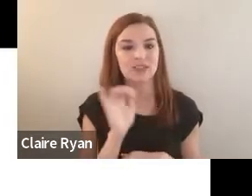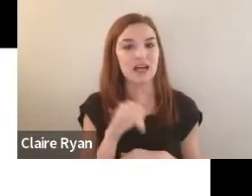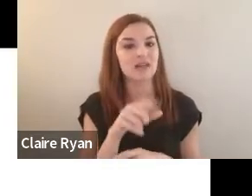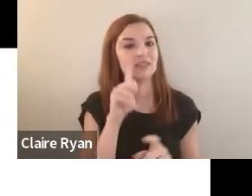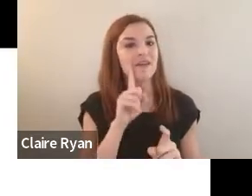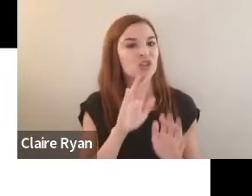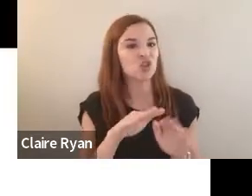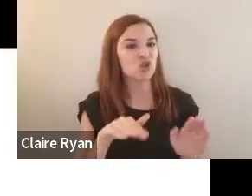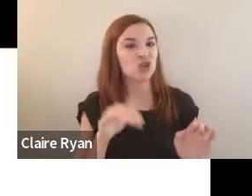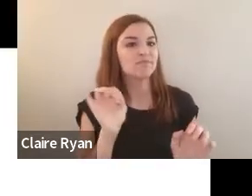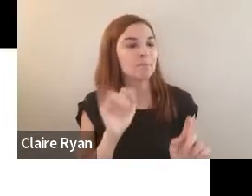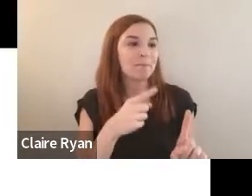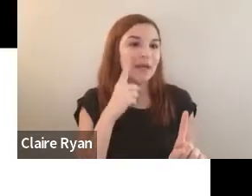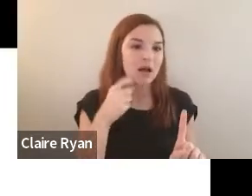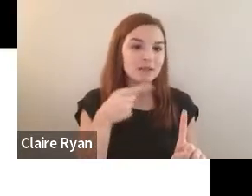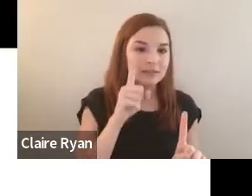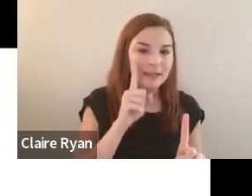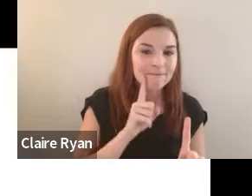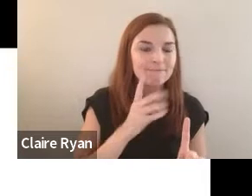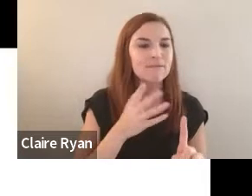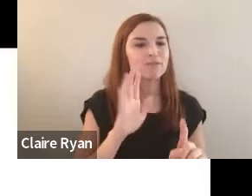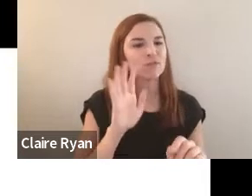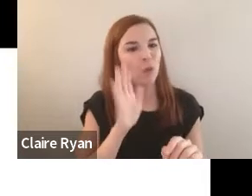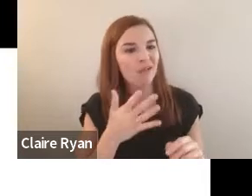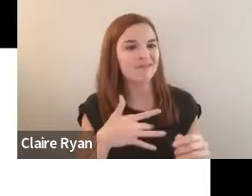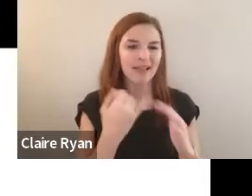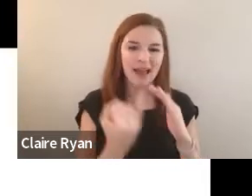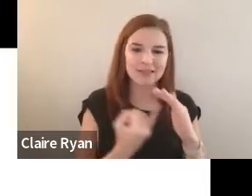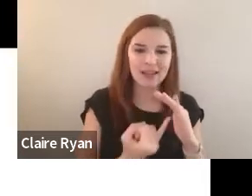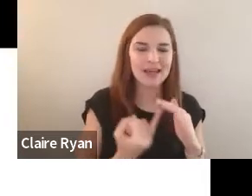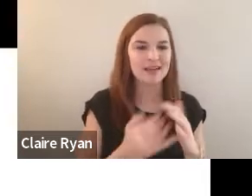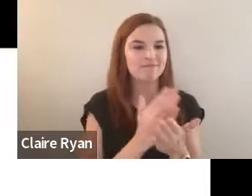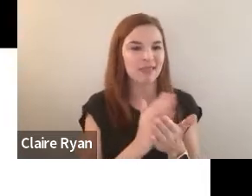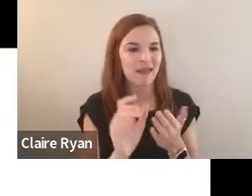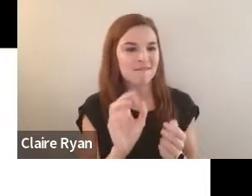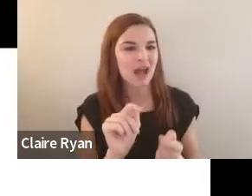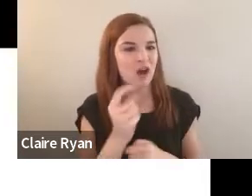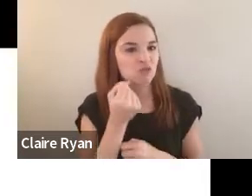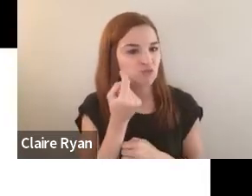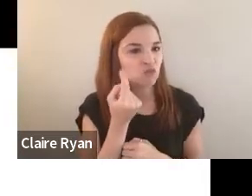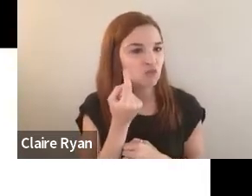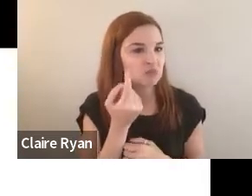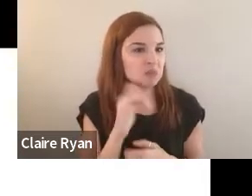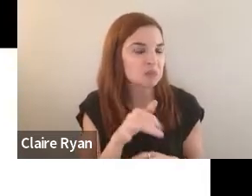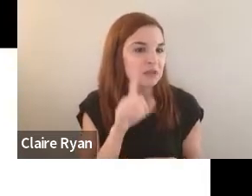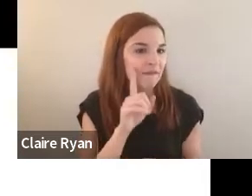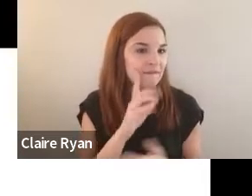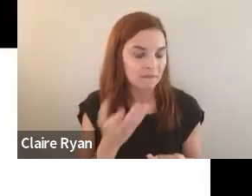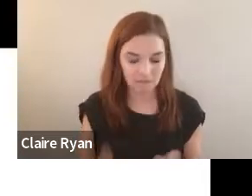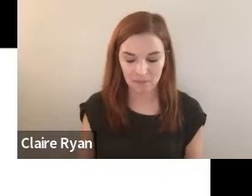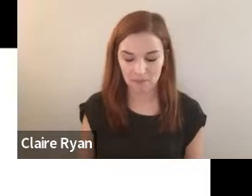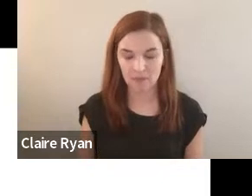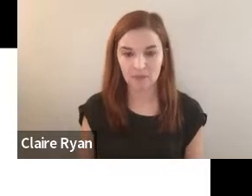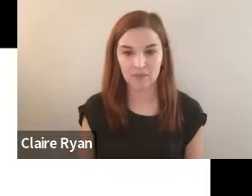And then the last harmful assumption I'd like to focus on is the fact that because children are deaf, they will normally feel